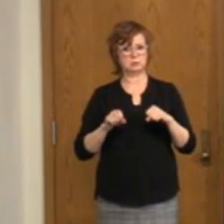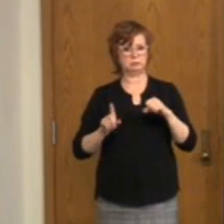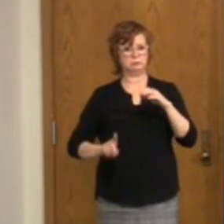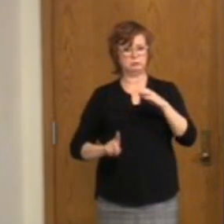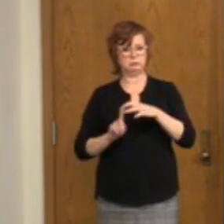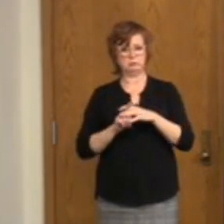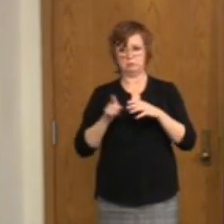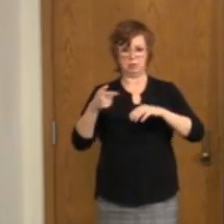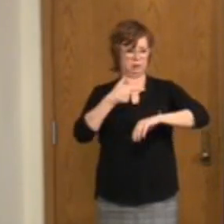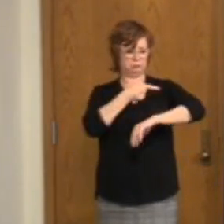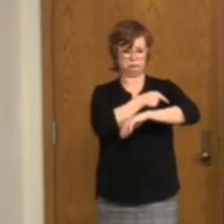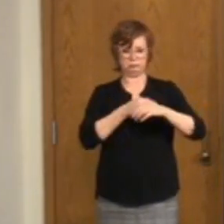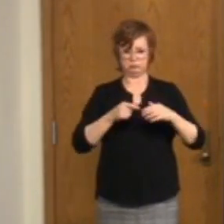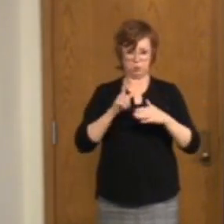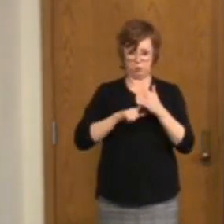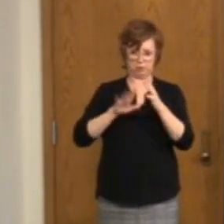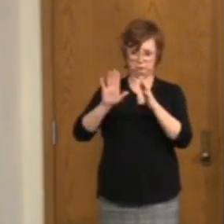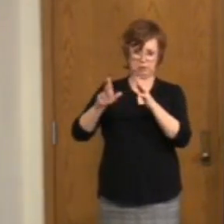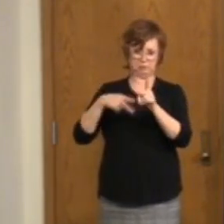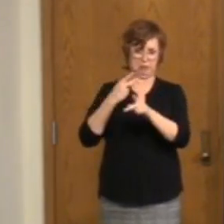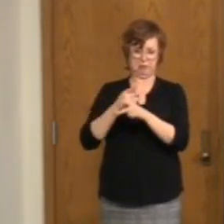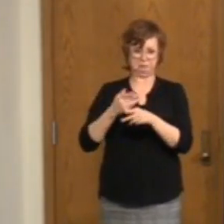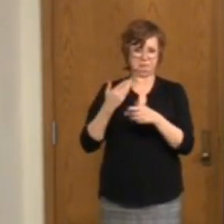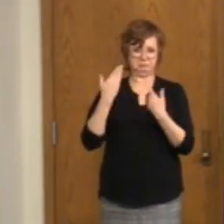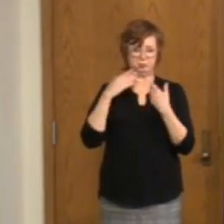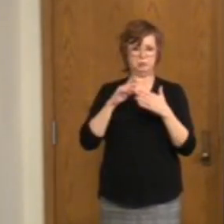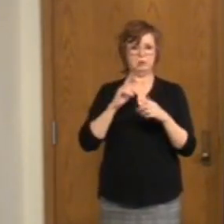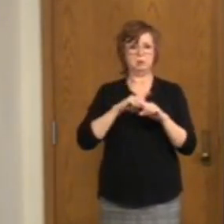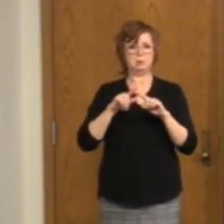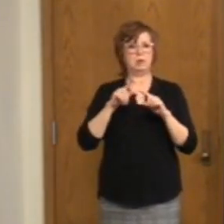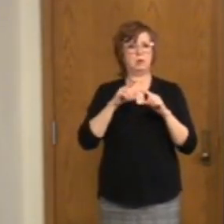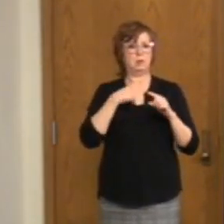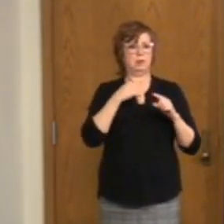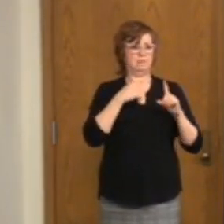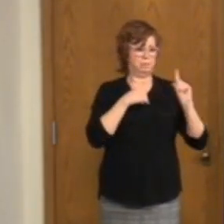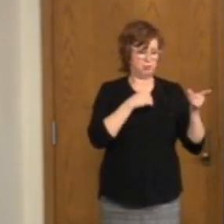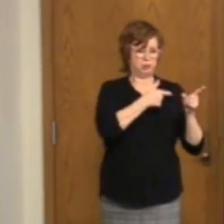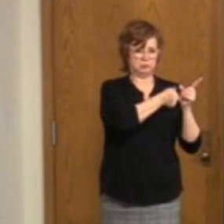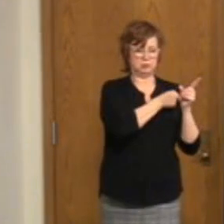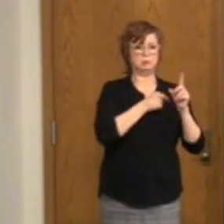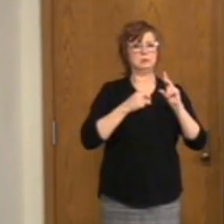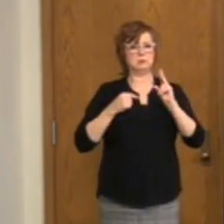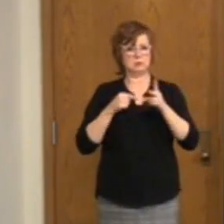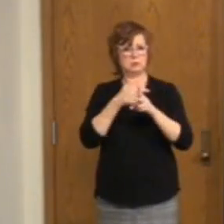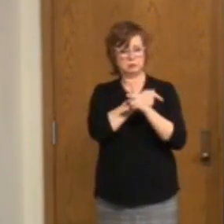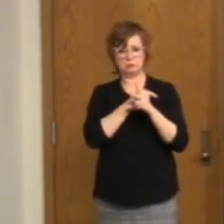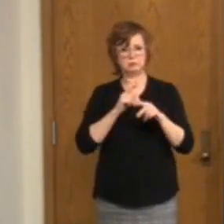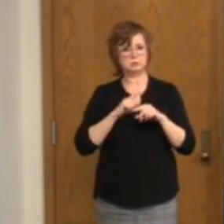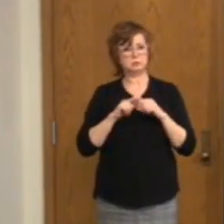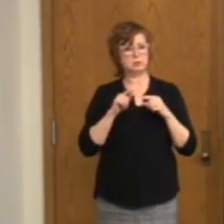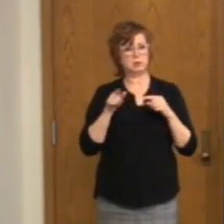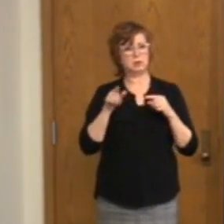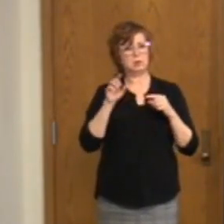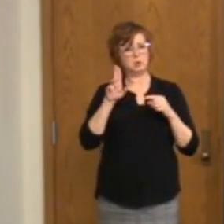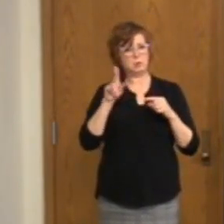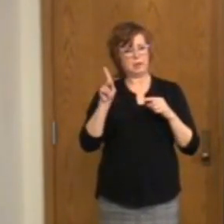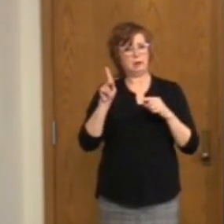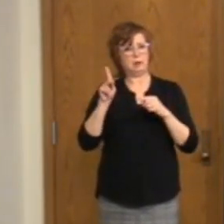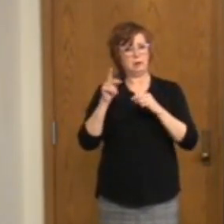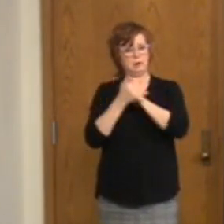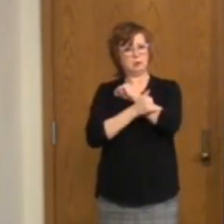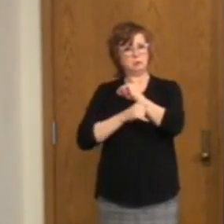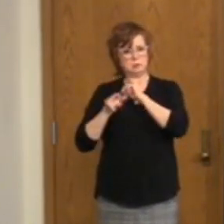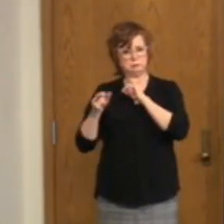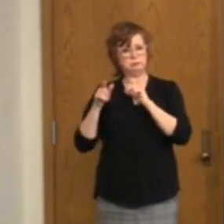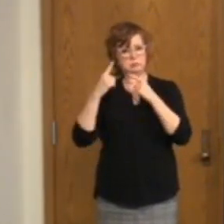that's available. So that was their approach, and then the second dose they get after 3 months. So that's worked excellent, really well for the UK.